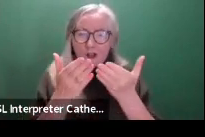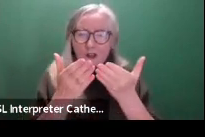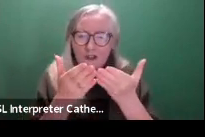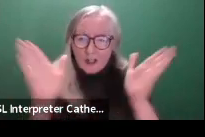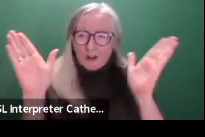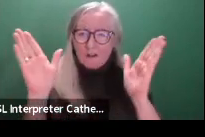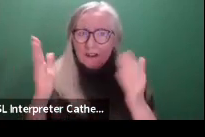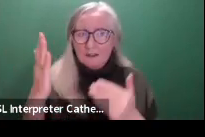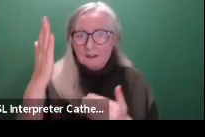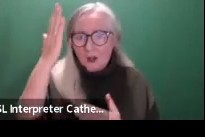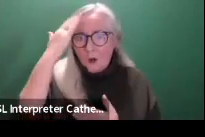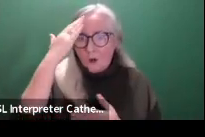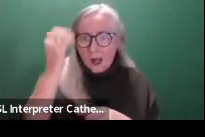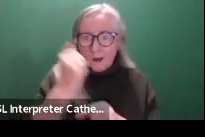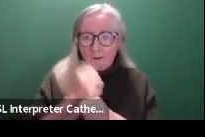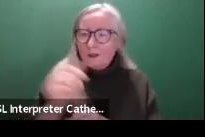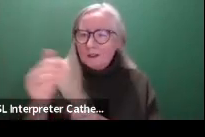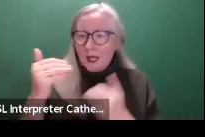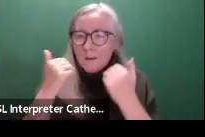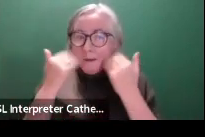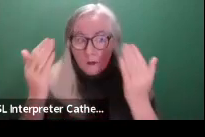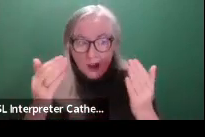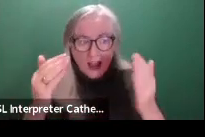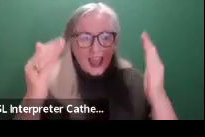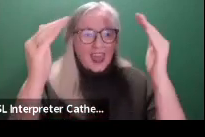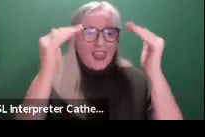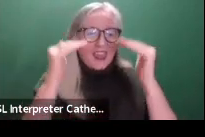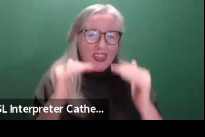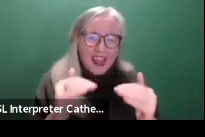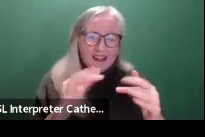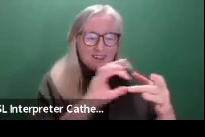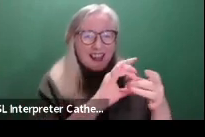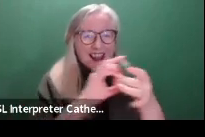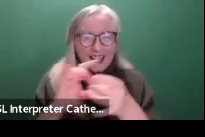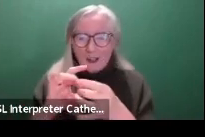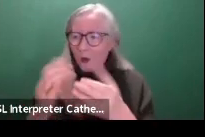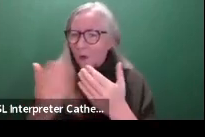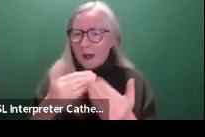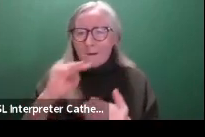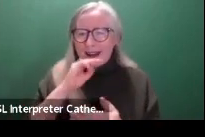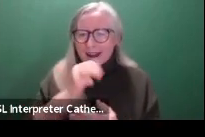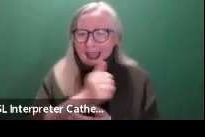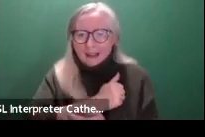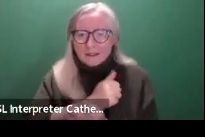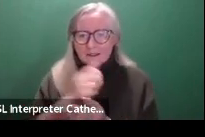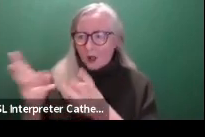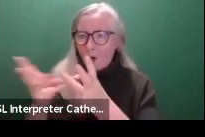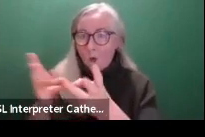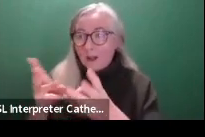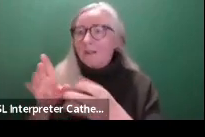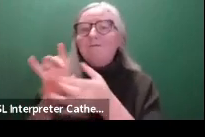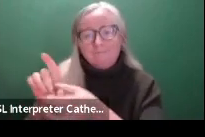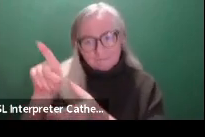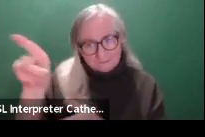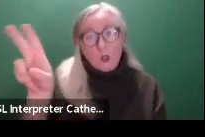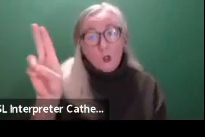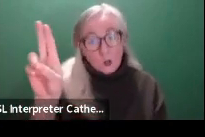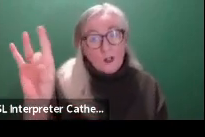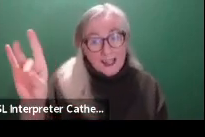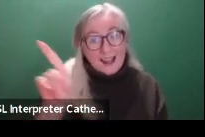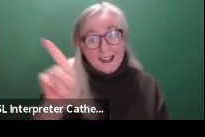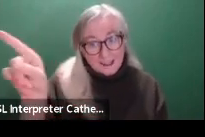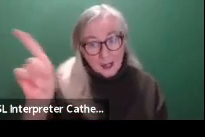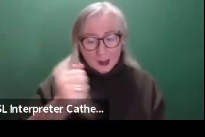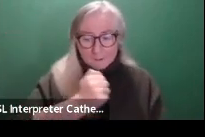start with. We'll then go on and look at menopause and work, and I'll do that within the context of the UK. Obviously,